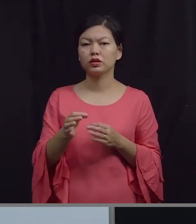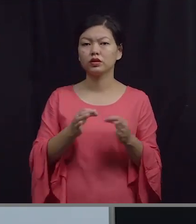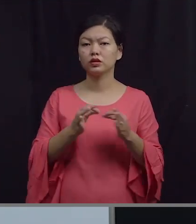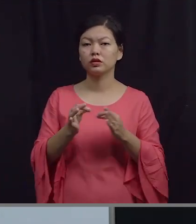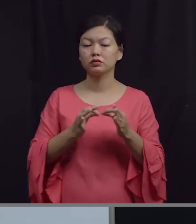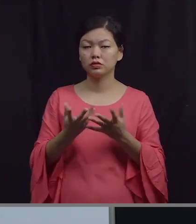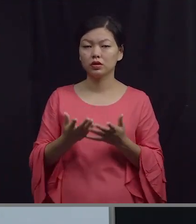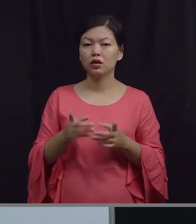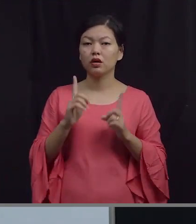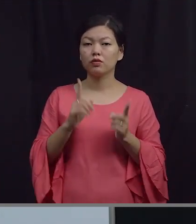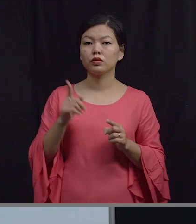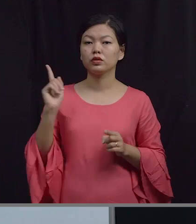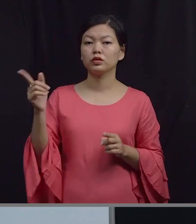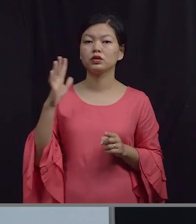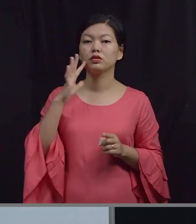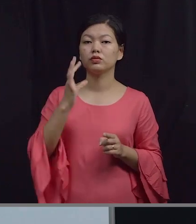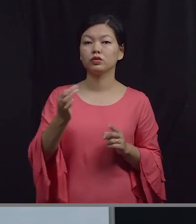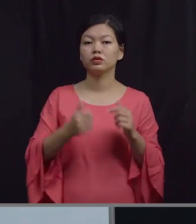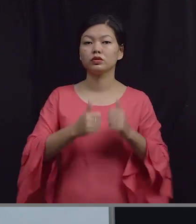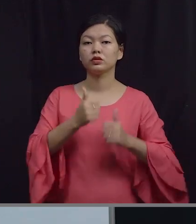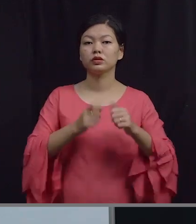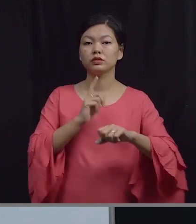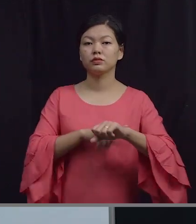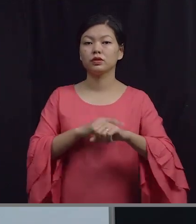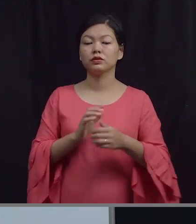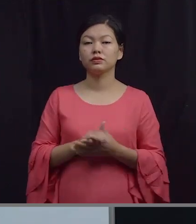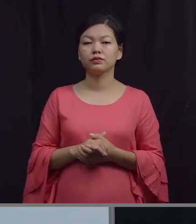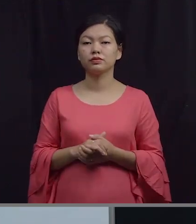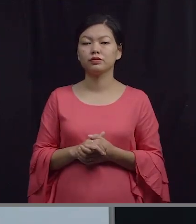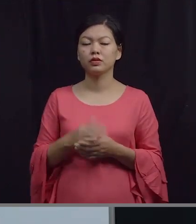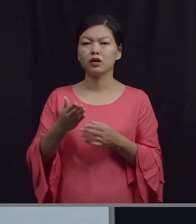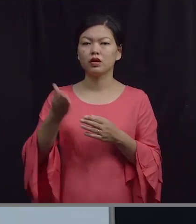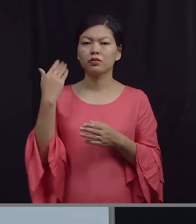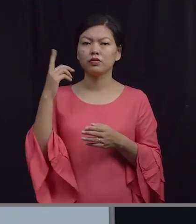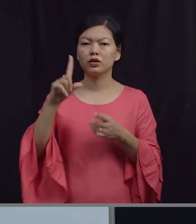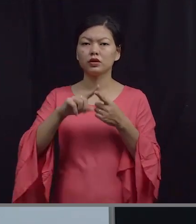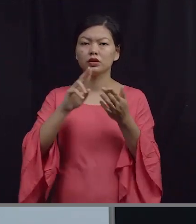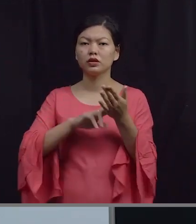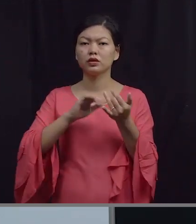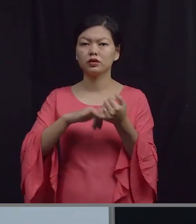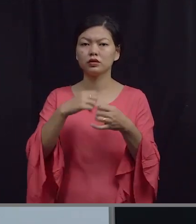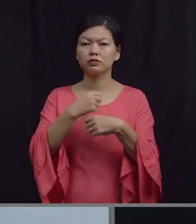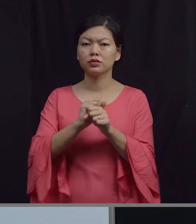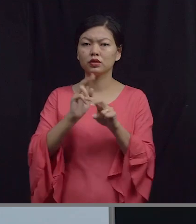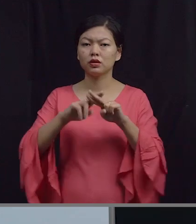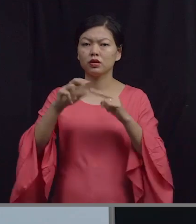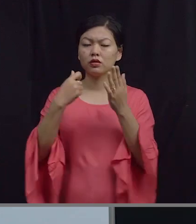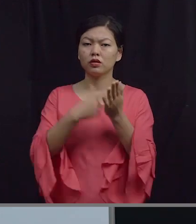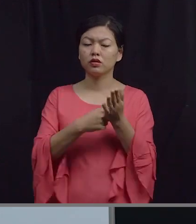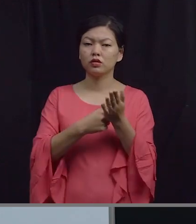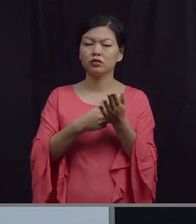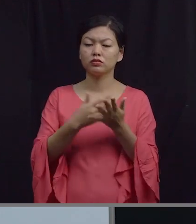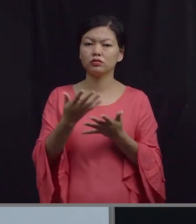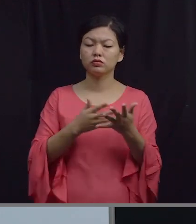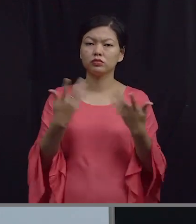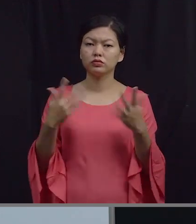so let me remind you, because we have already discussed the lens maker's formula, right? Lens maker's formula, right? So lens